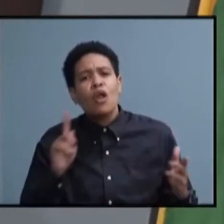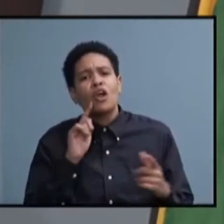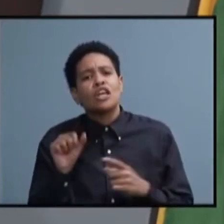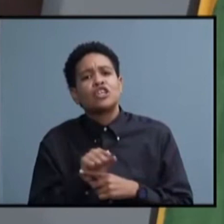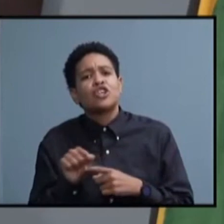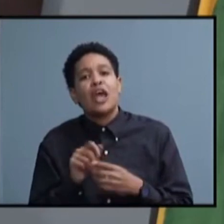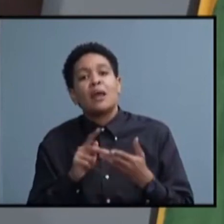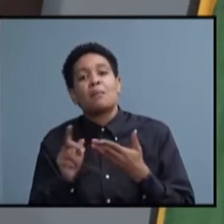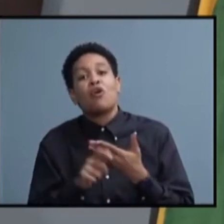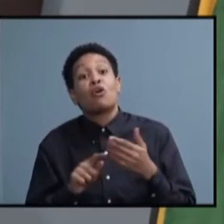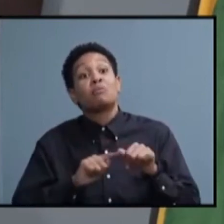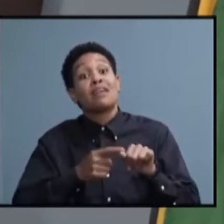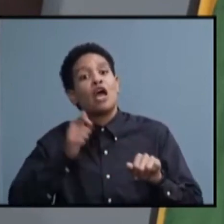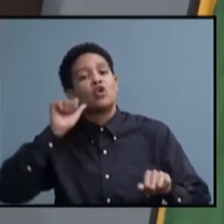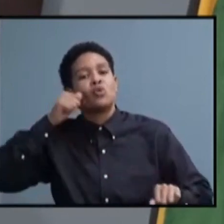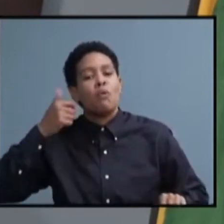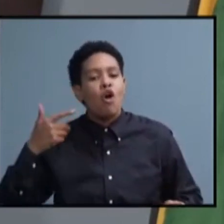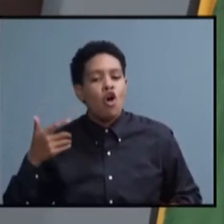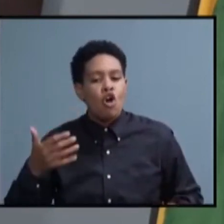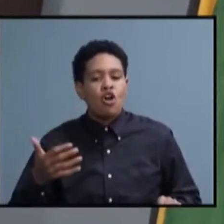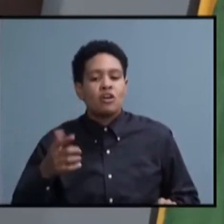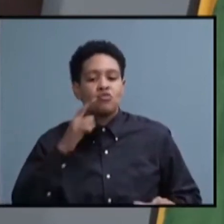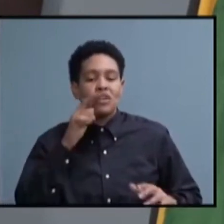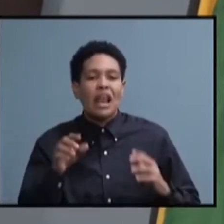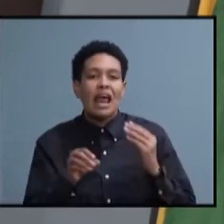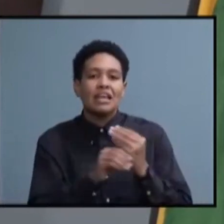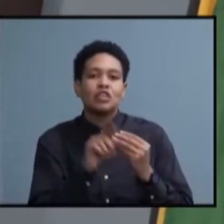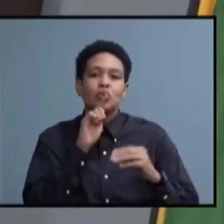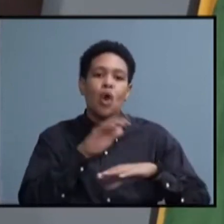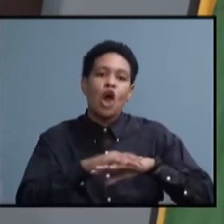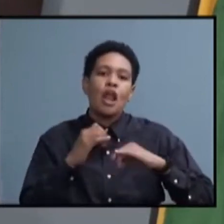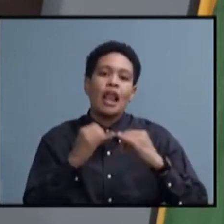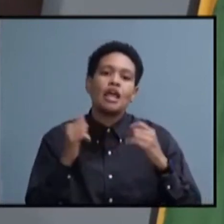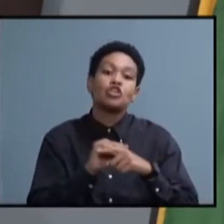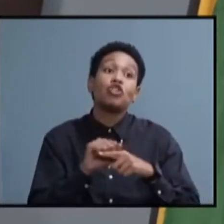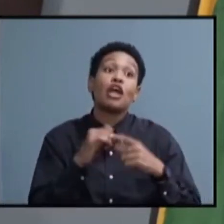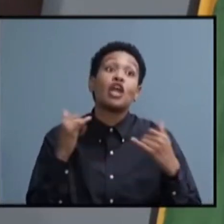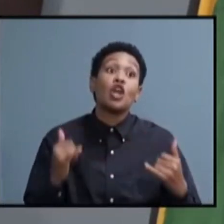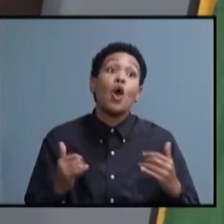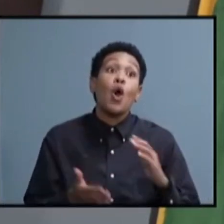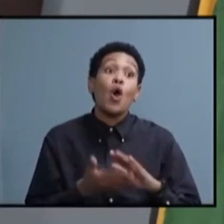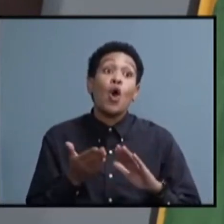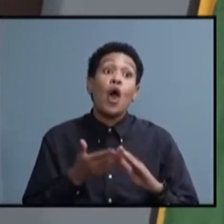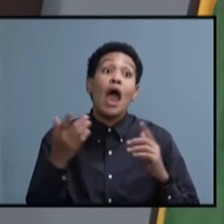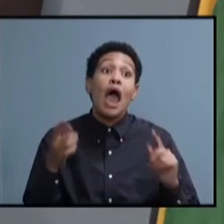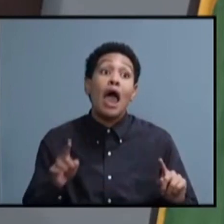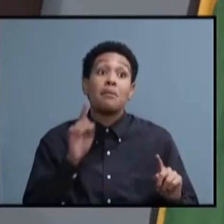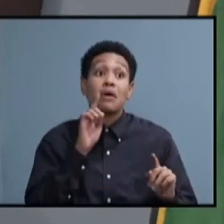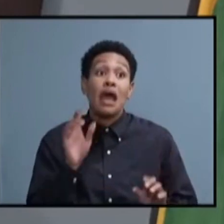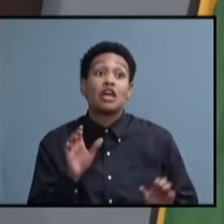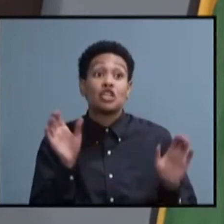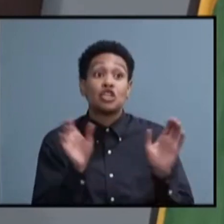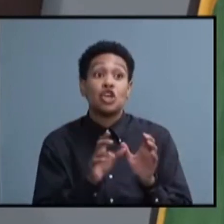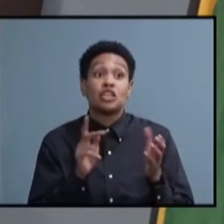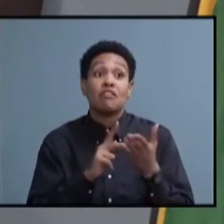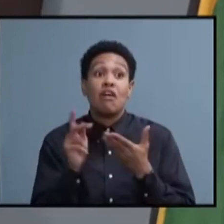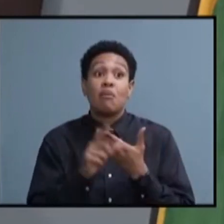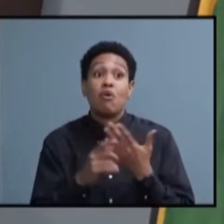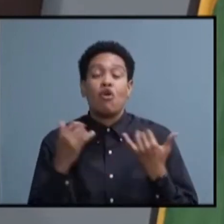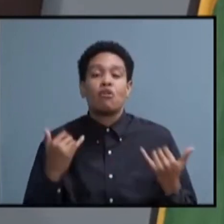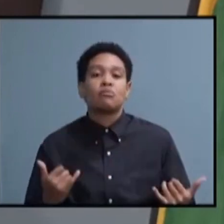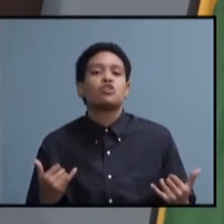program starting tomorrow, in addition to the online training which is now happening and the certification program that is